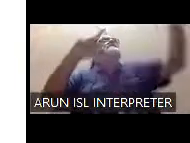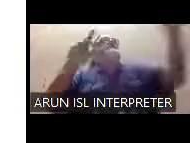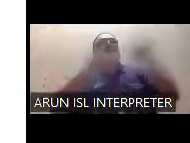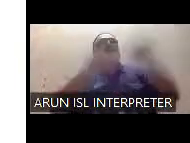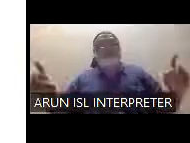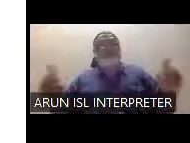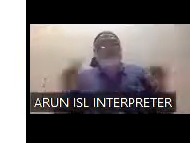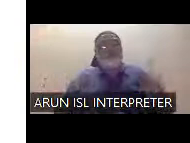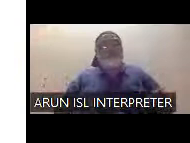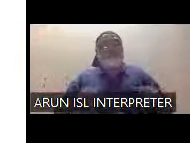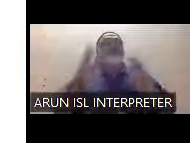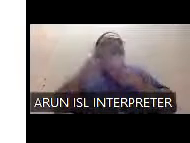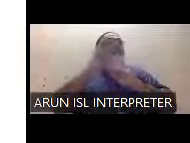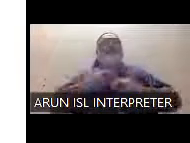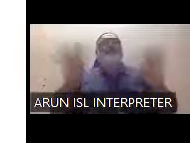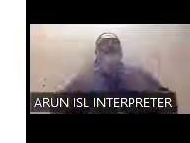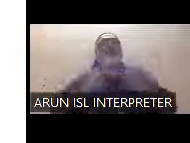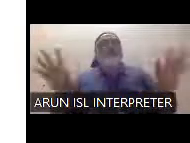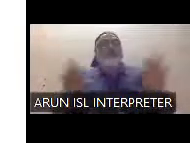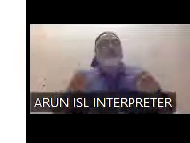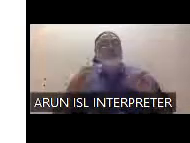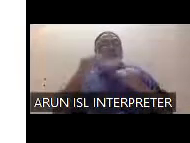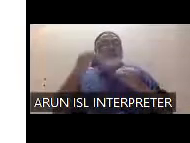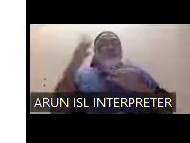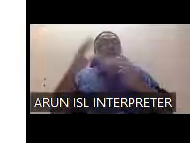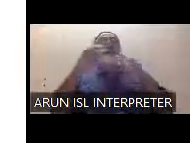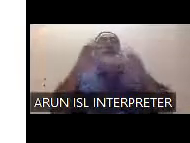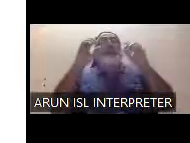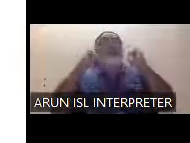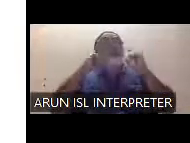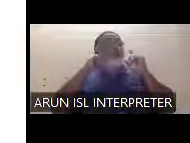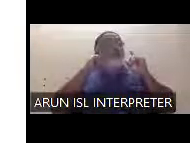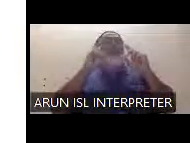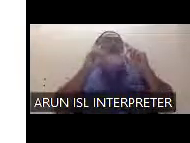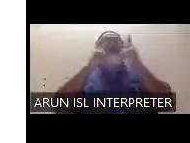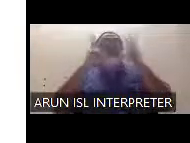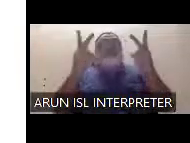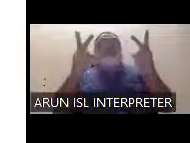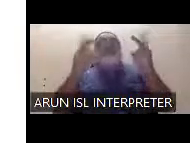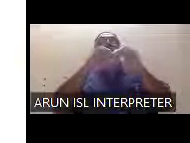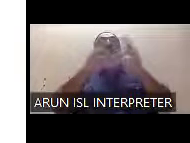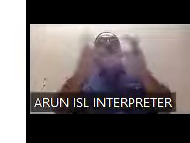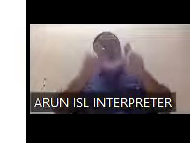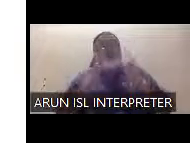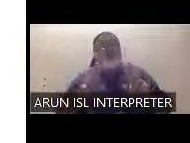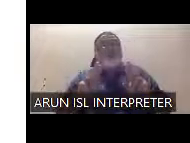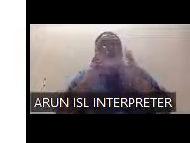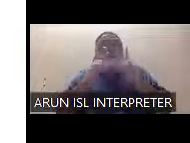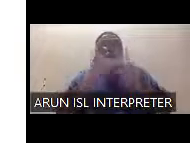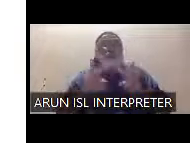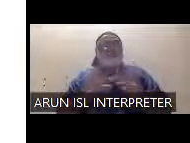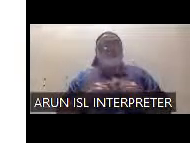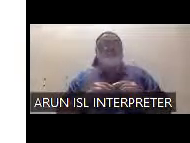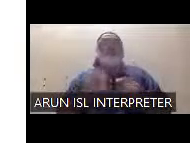Public information system, again, should be both visual and audio for the benefit of visual and hearing impaired people.